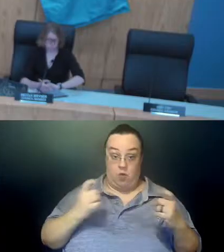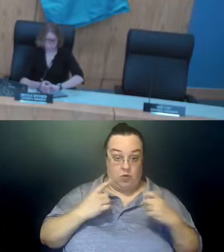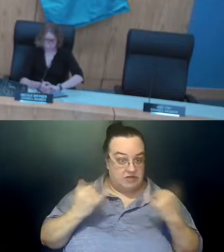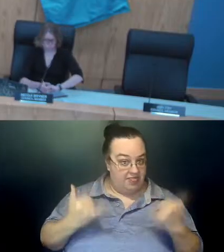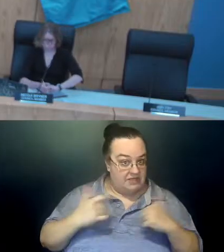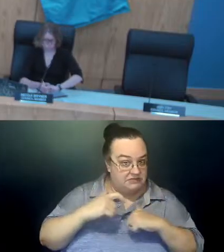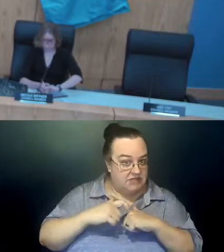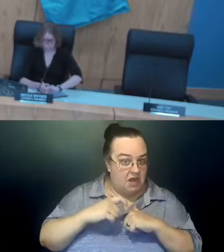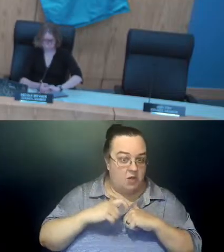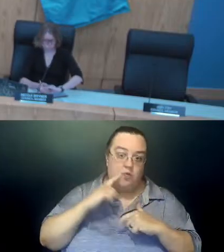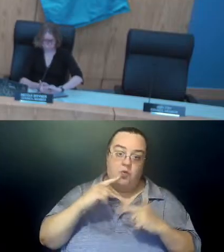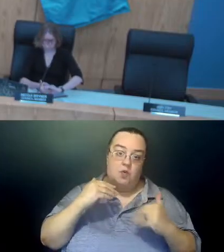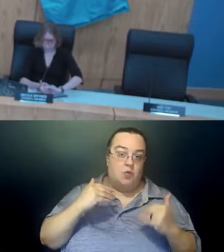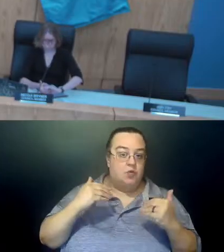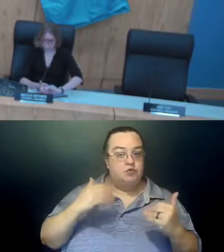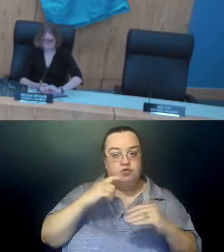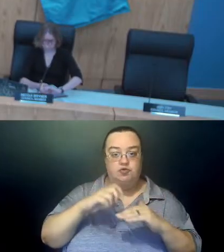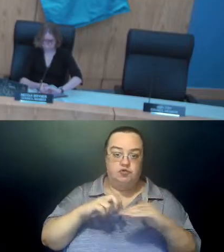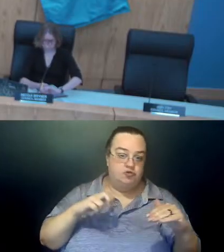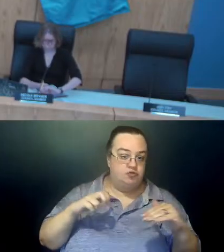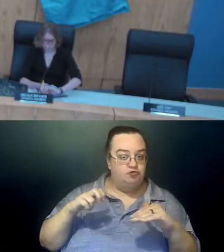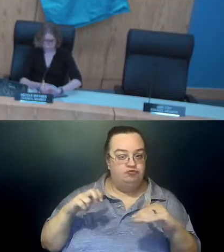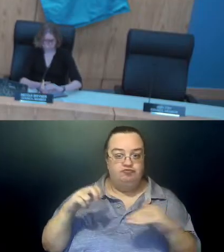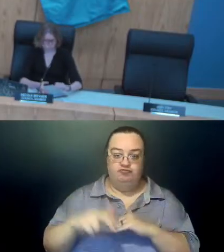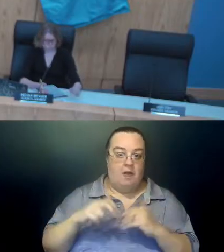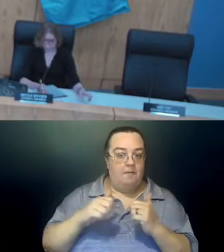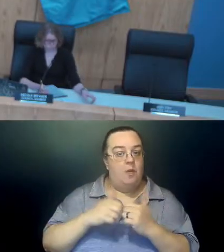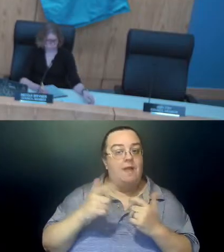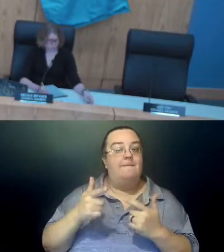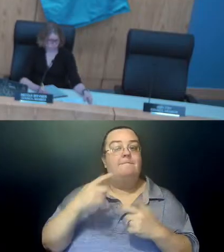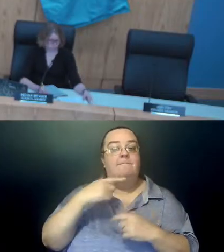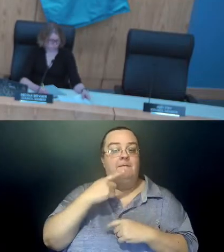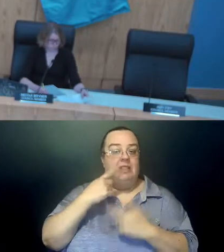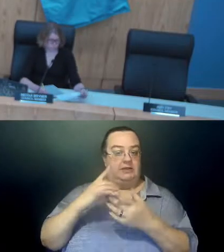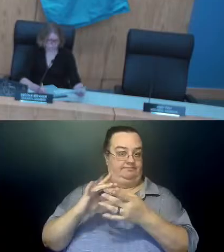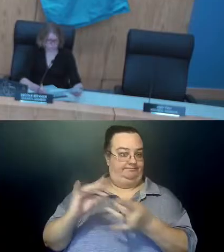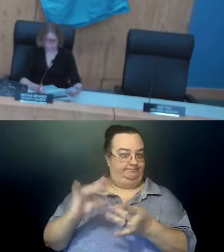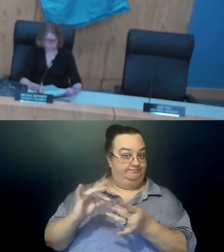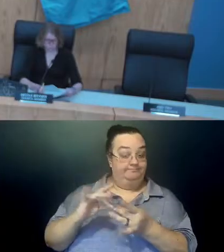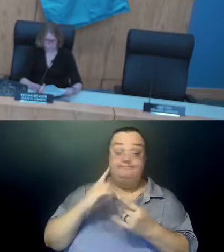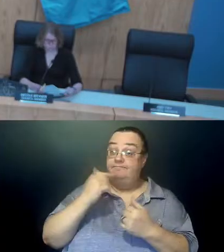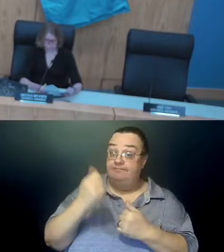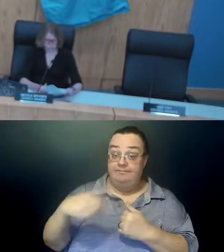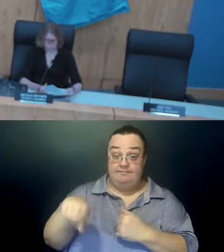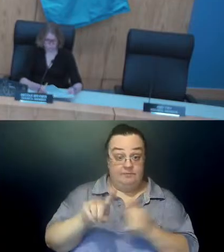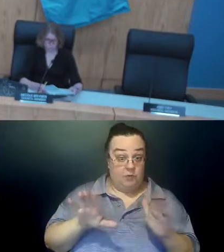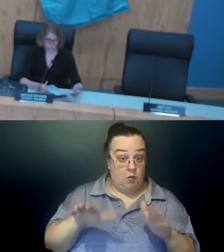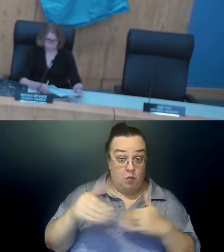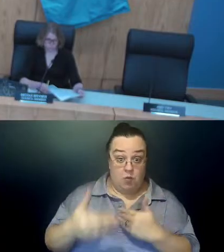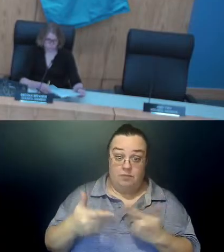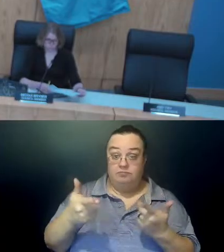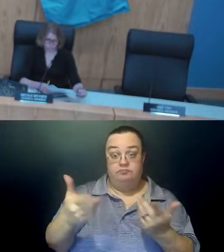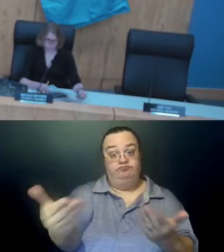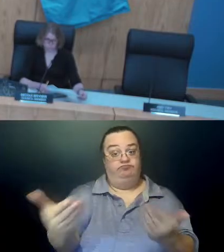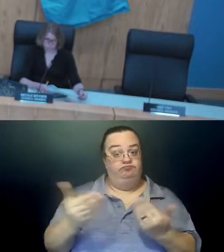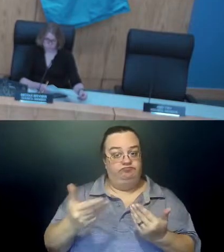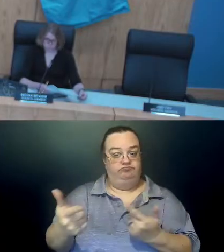we jump right in with the public testimony? Anyone in the room is welcome to approach the